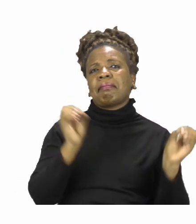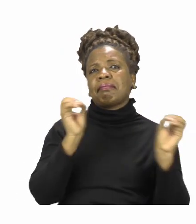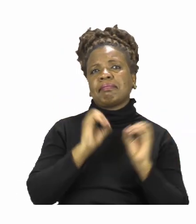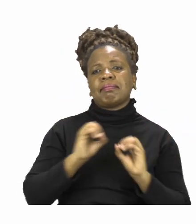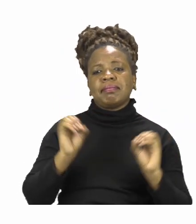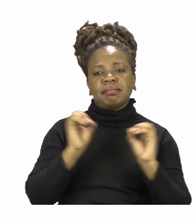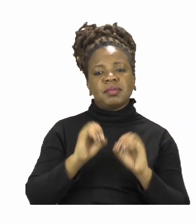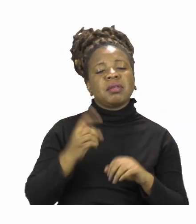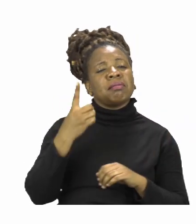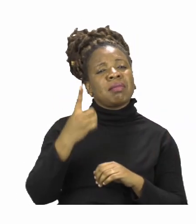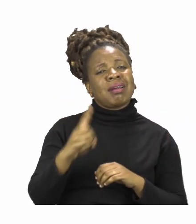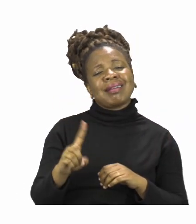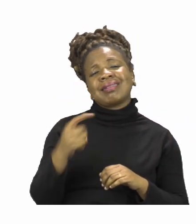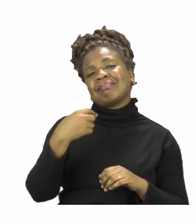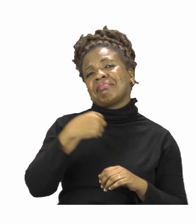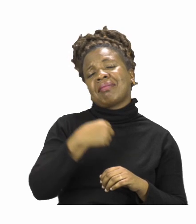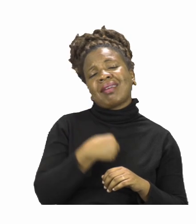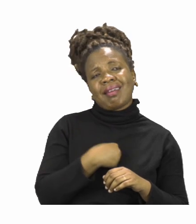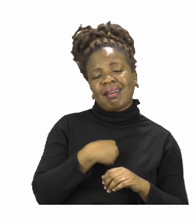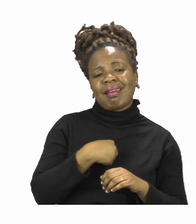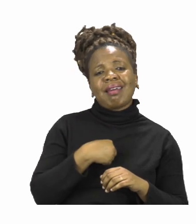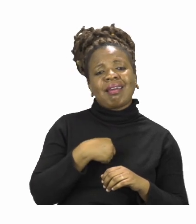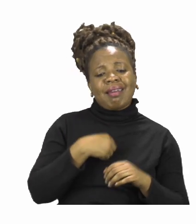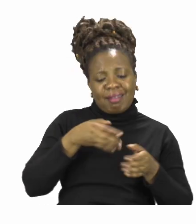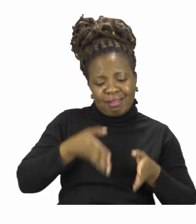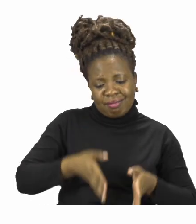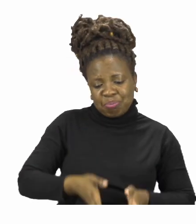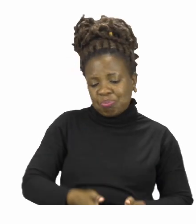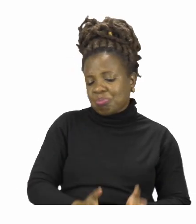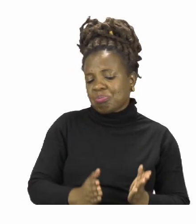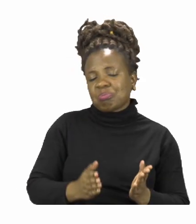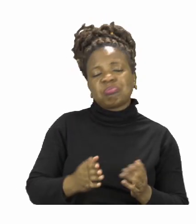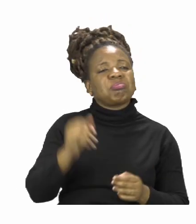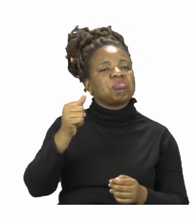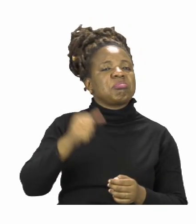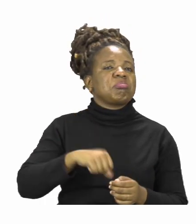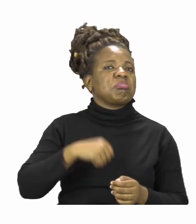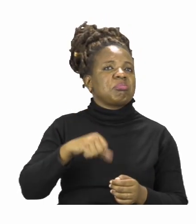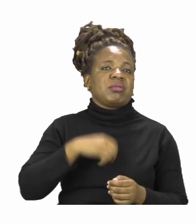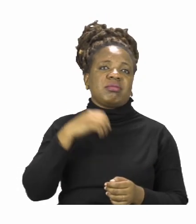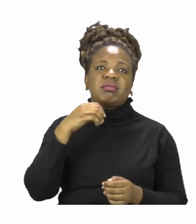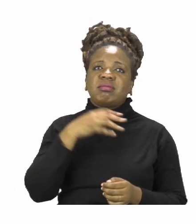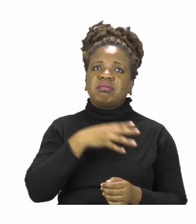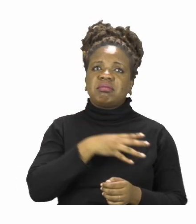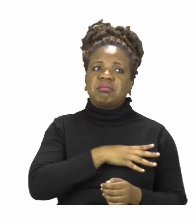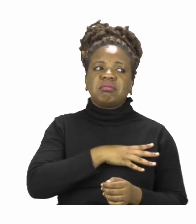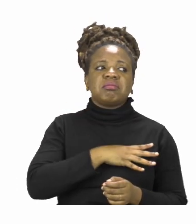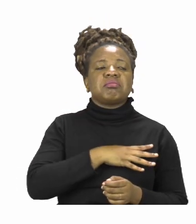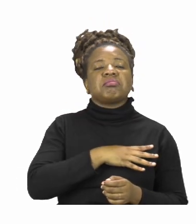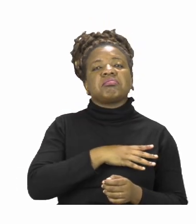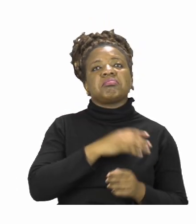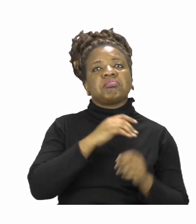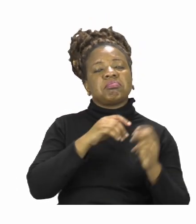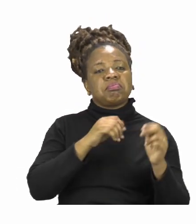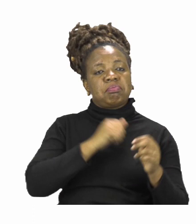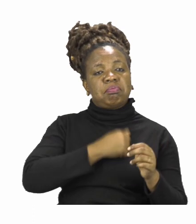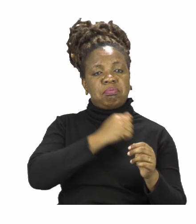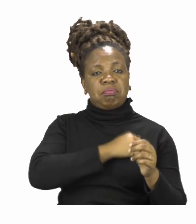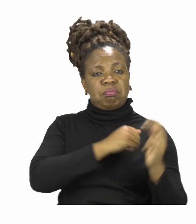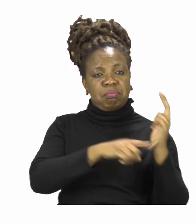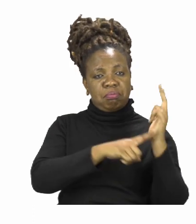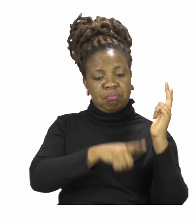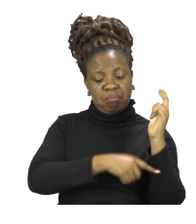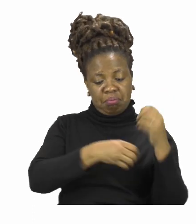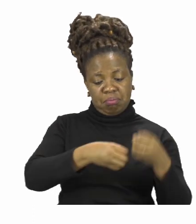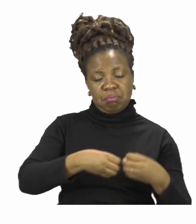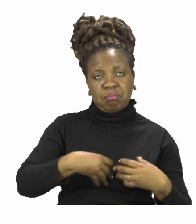was born with the disease, which I got from my mother. Doris told them without